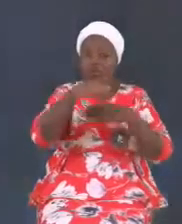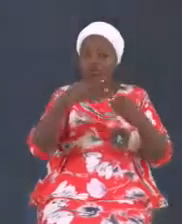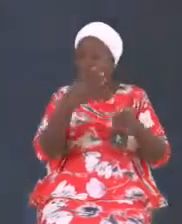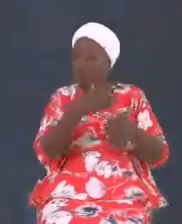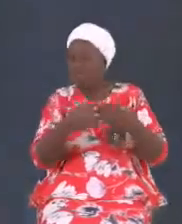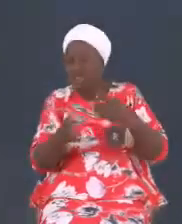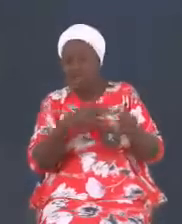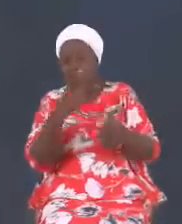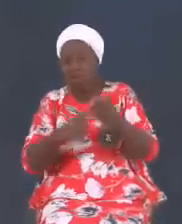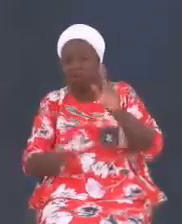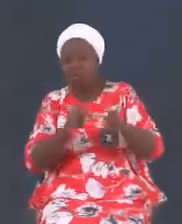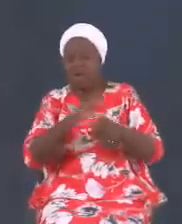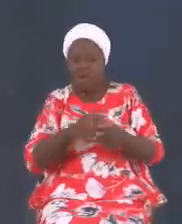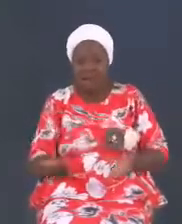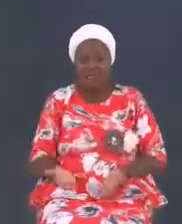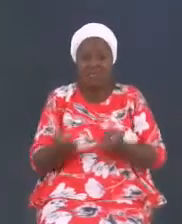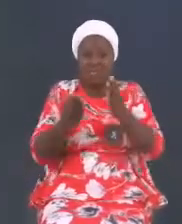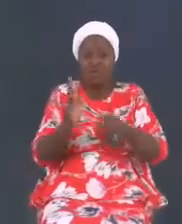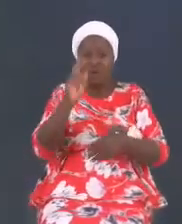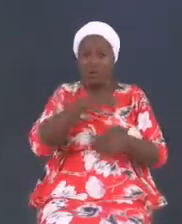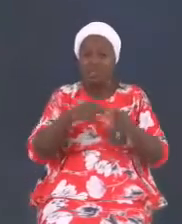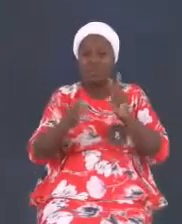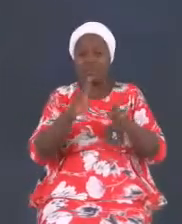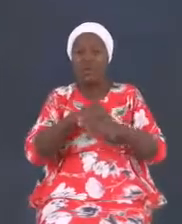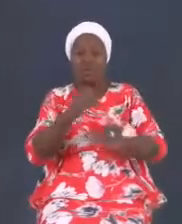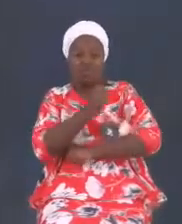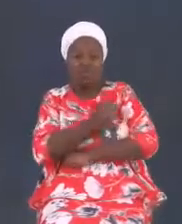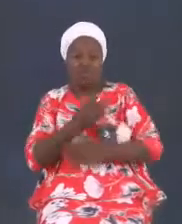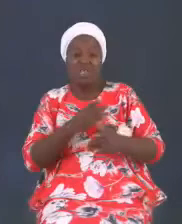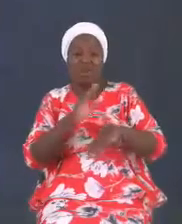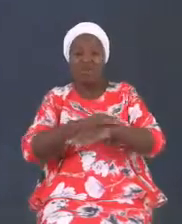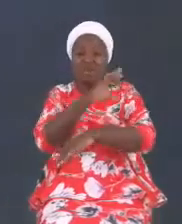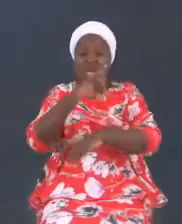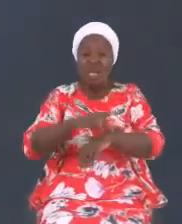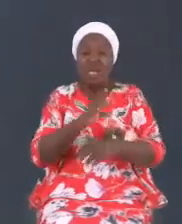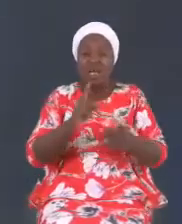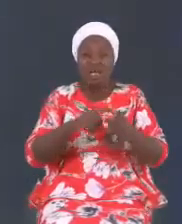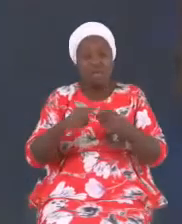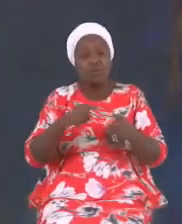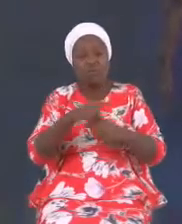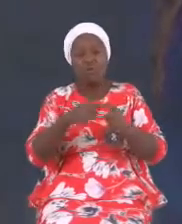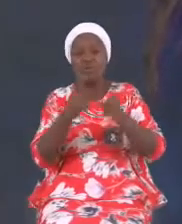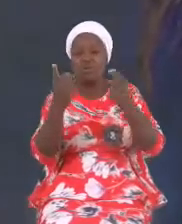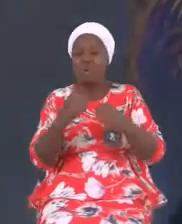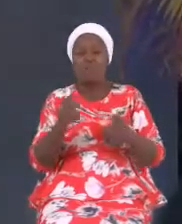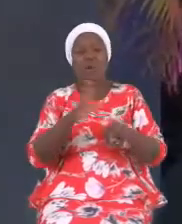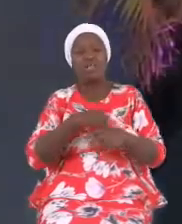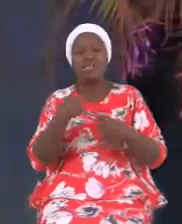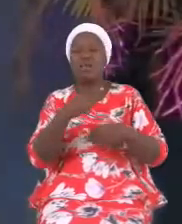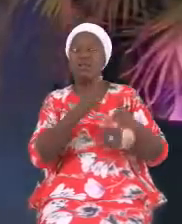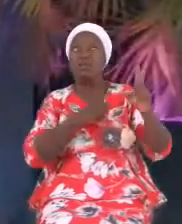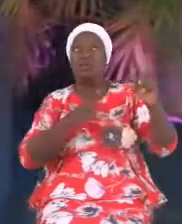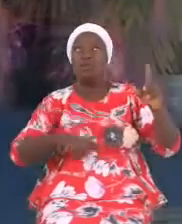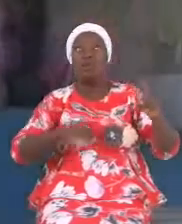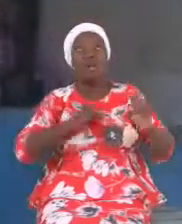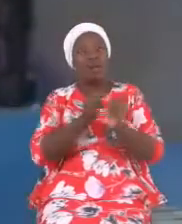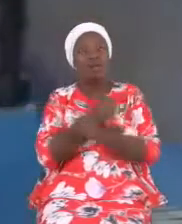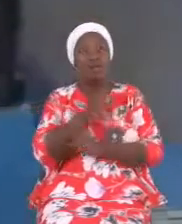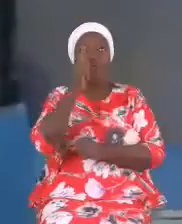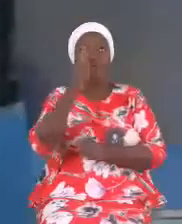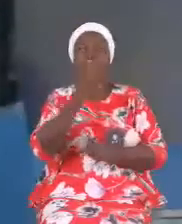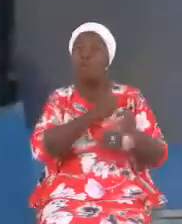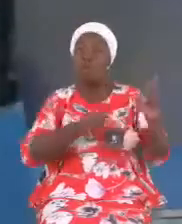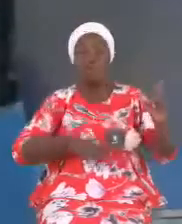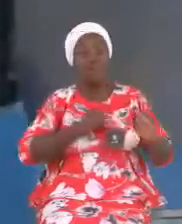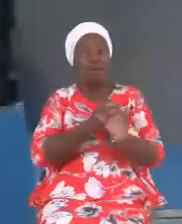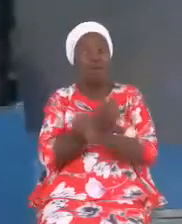raising up and the people are appreciating here on earth. And when you come and you say, Lord, I love you. Lord, I love